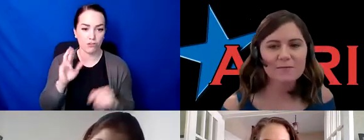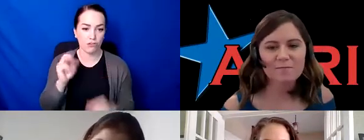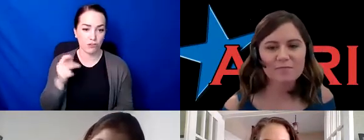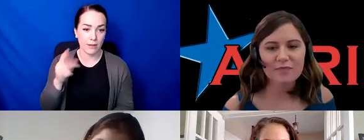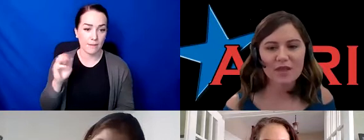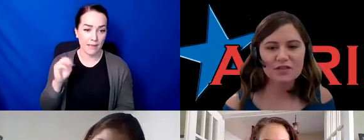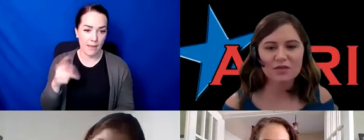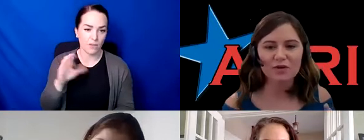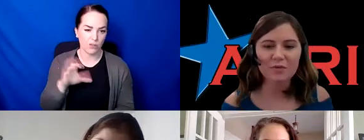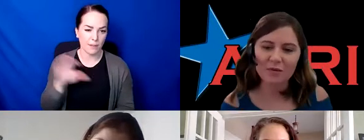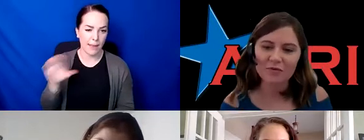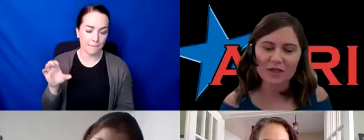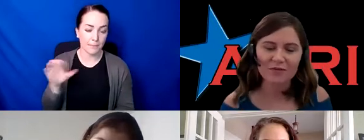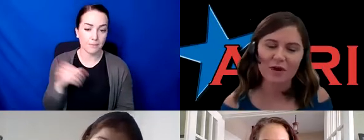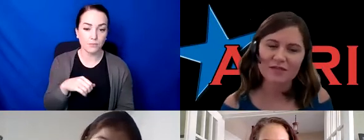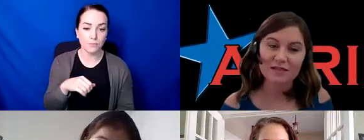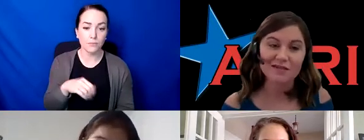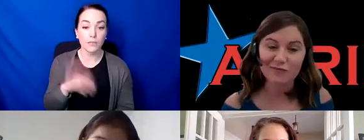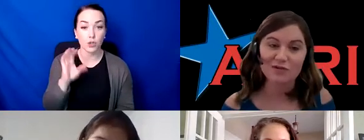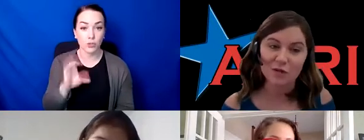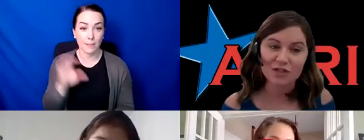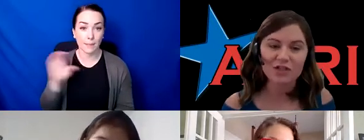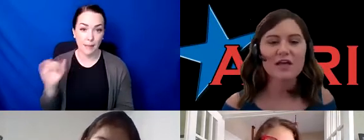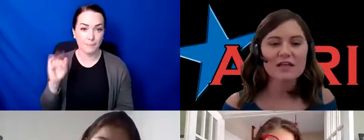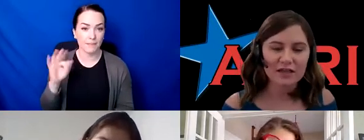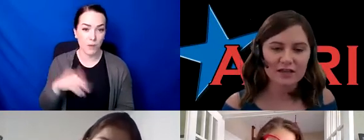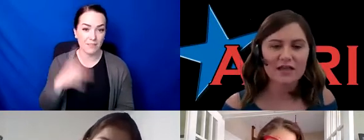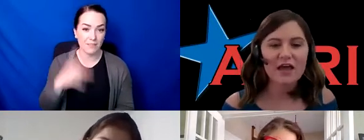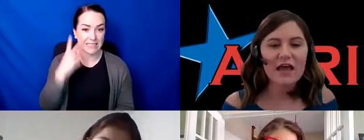And so Crip Camp really, if you haven't seen it, first of all, watch